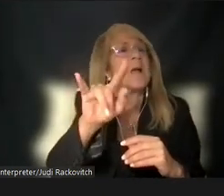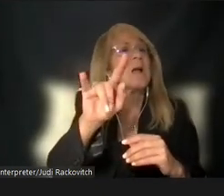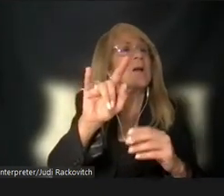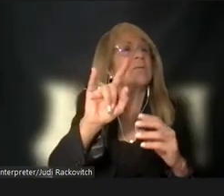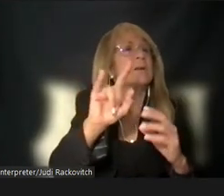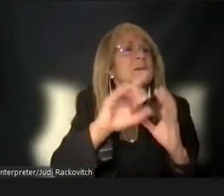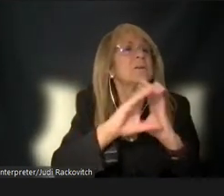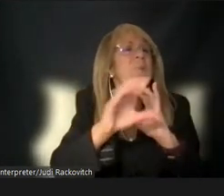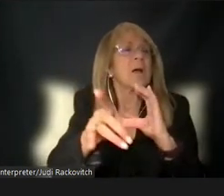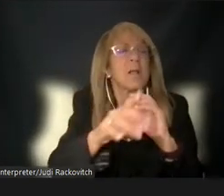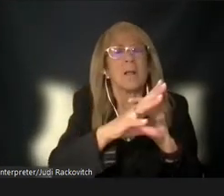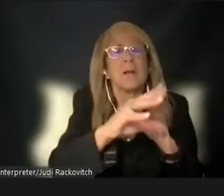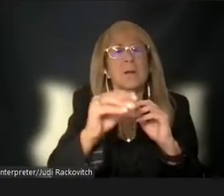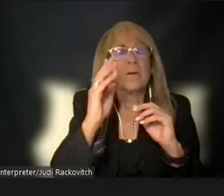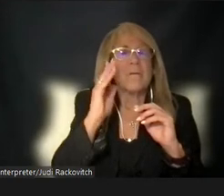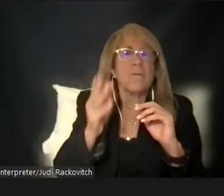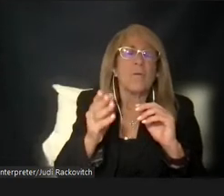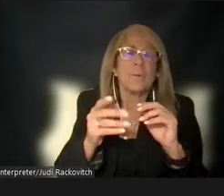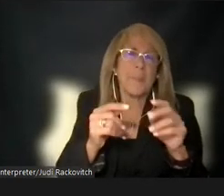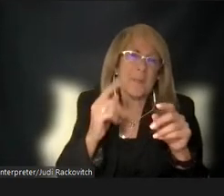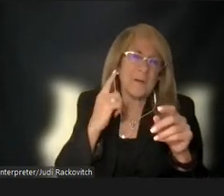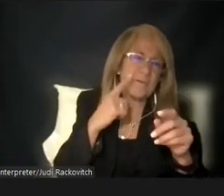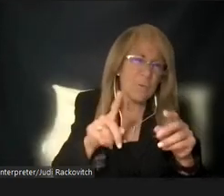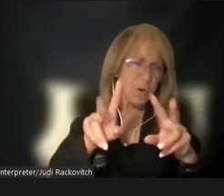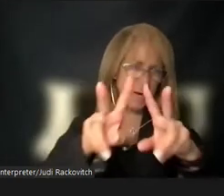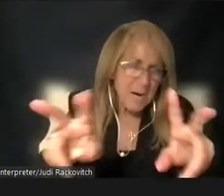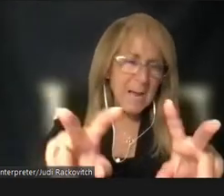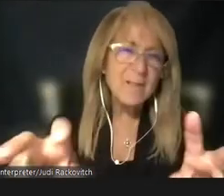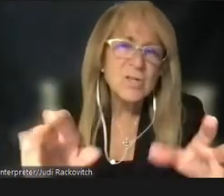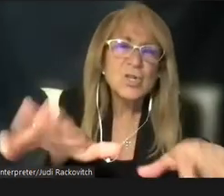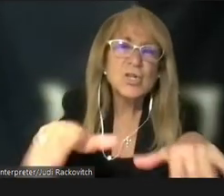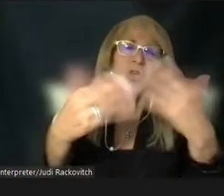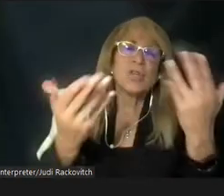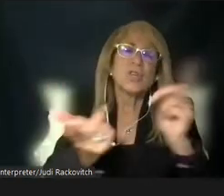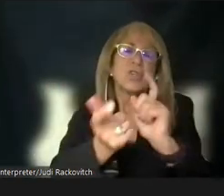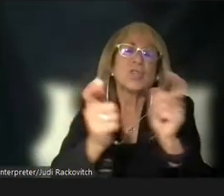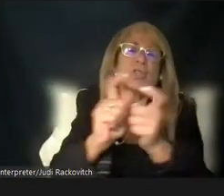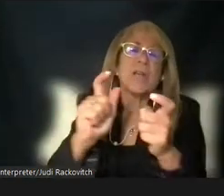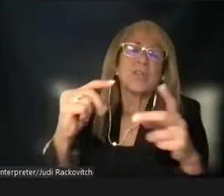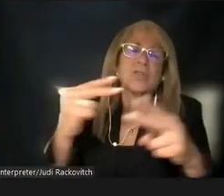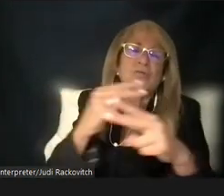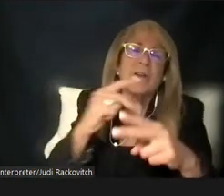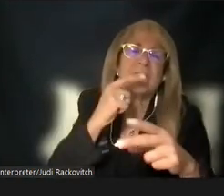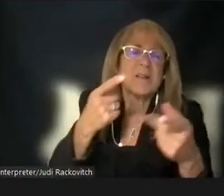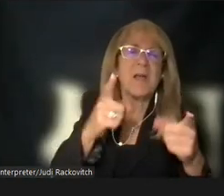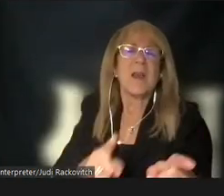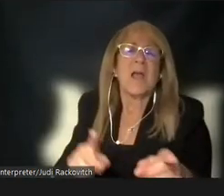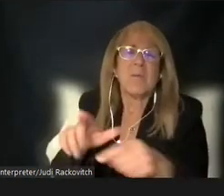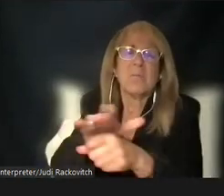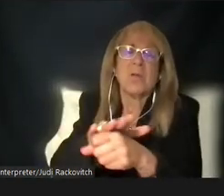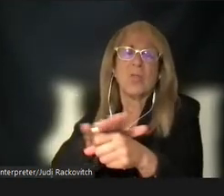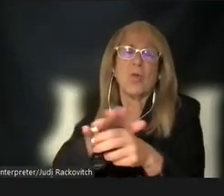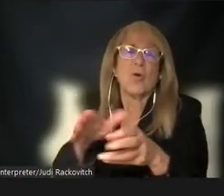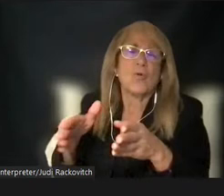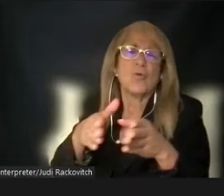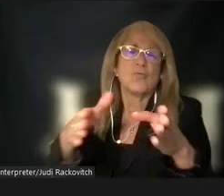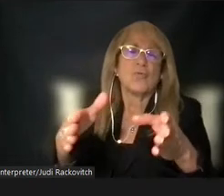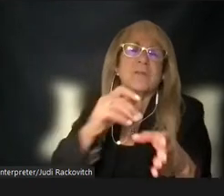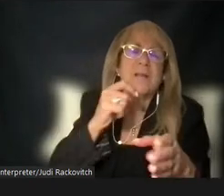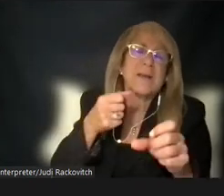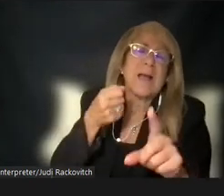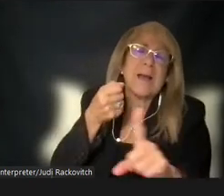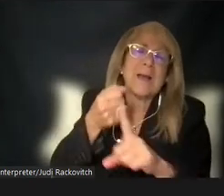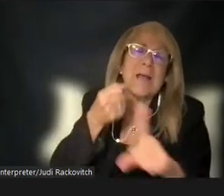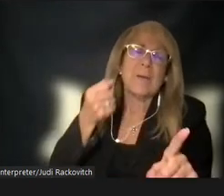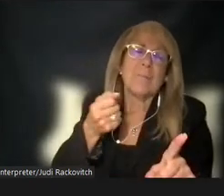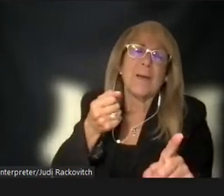nominal increase in traffic. Preliminary analysis suggests this change in traffic would not occur on local roadways, and would not adversely impact air quality and noise in